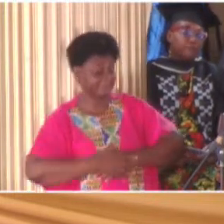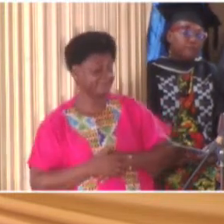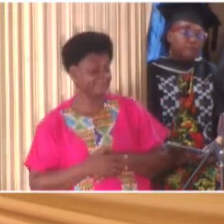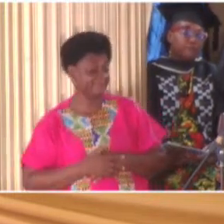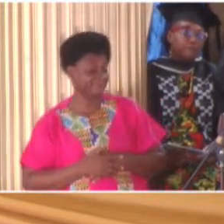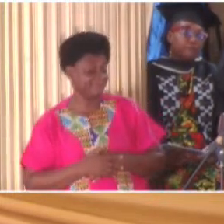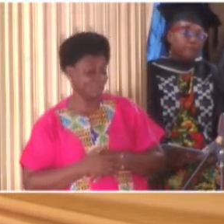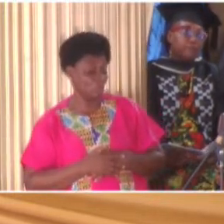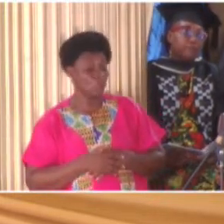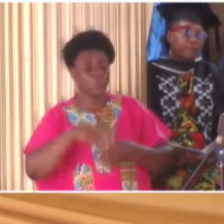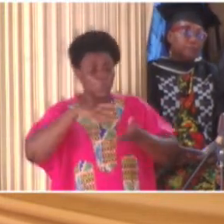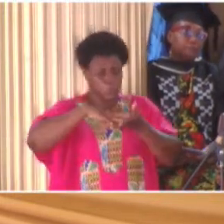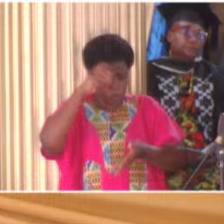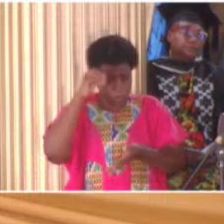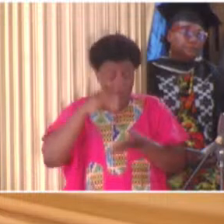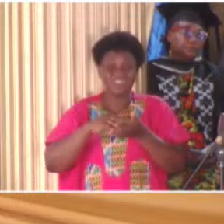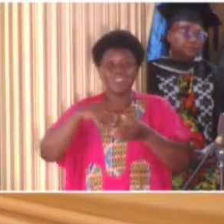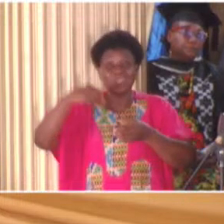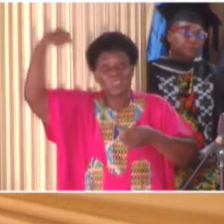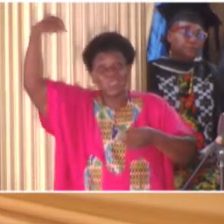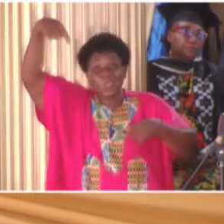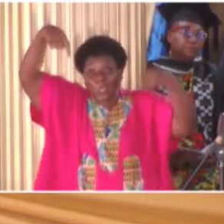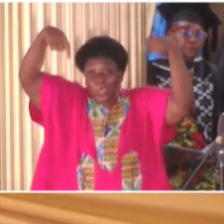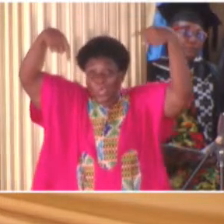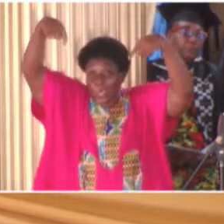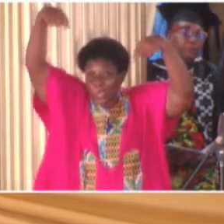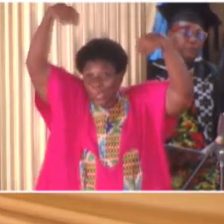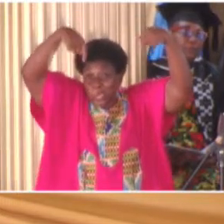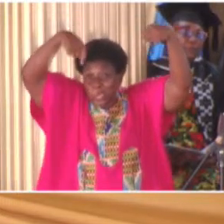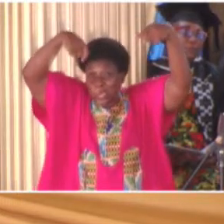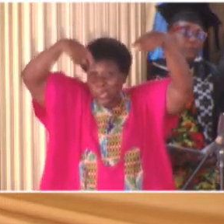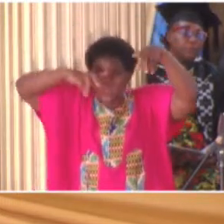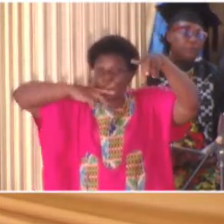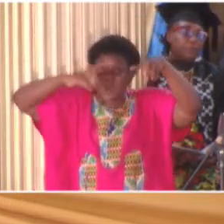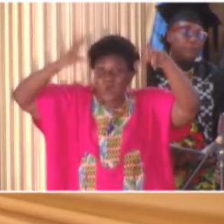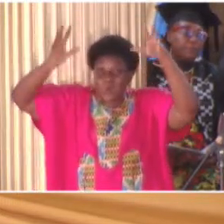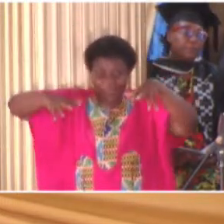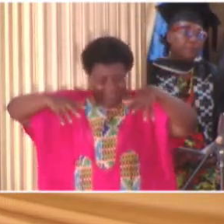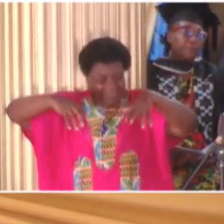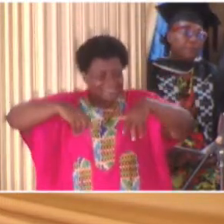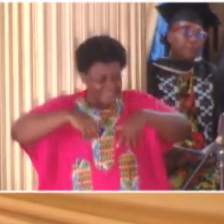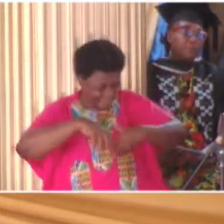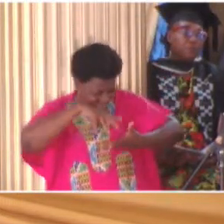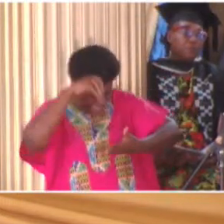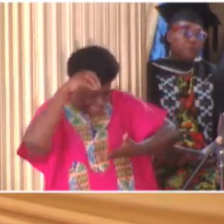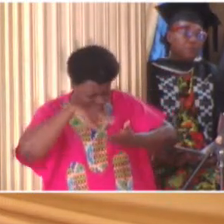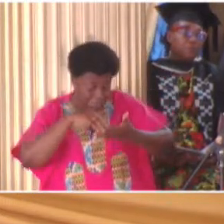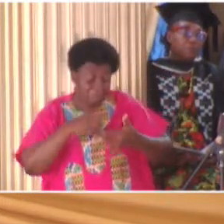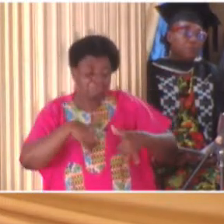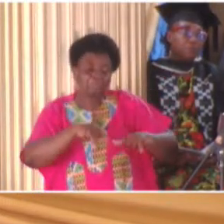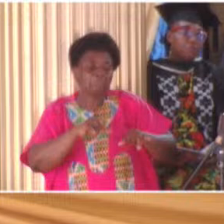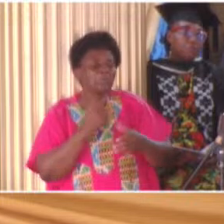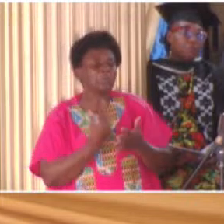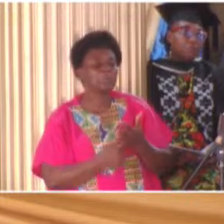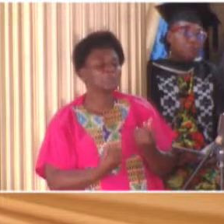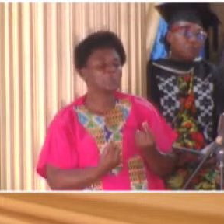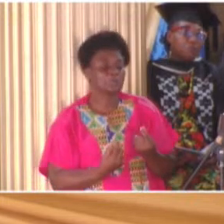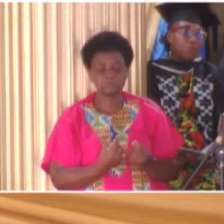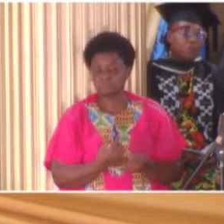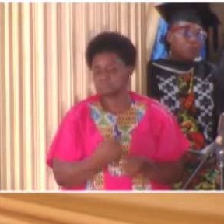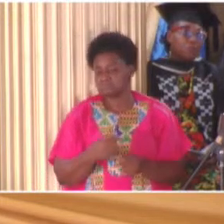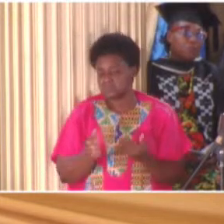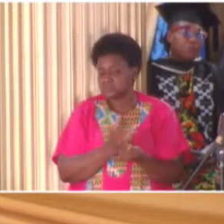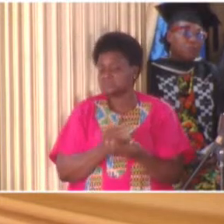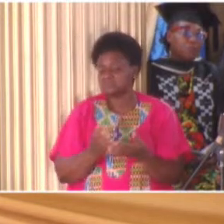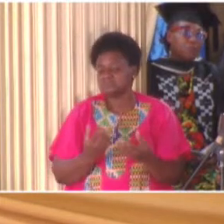We studied under leaking roofs, pausing lessons when it rained. Yet, what we lacked in resources, we made